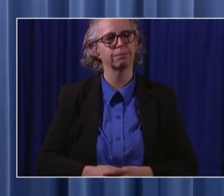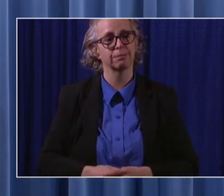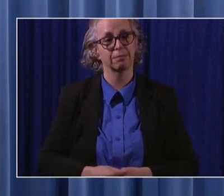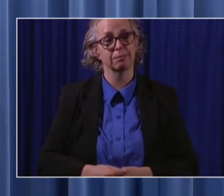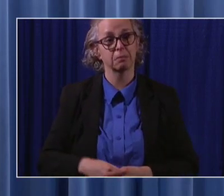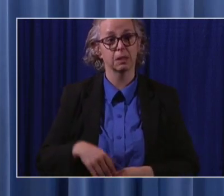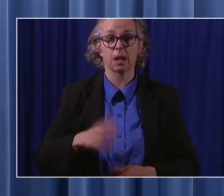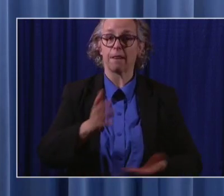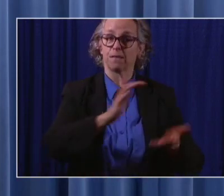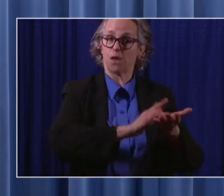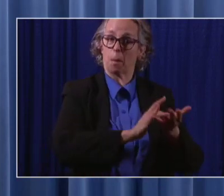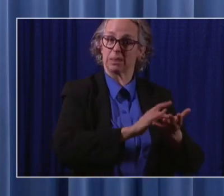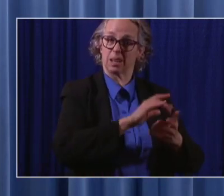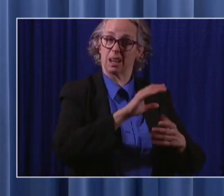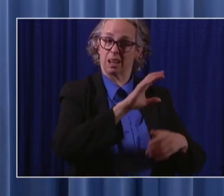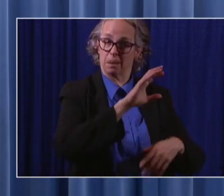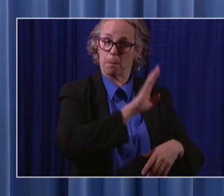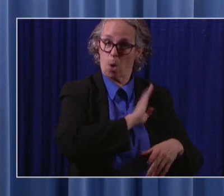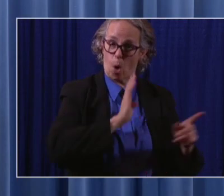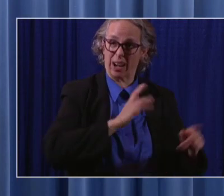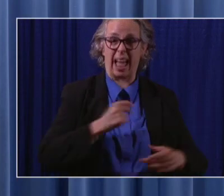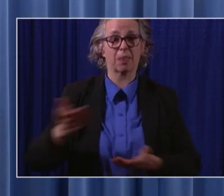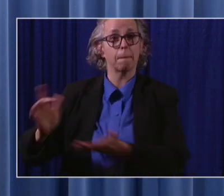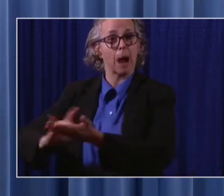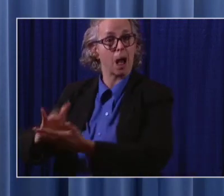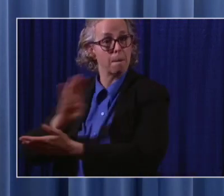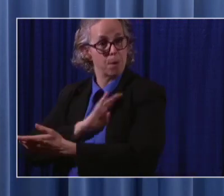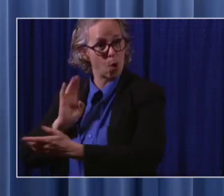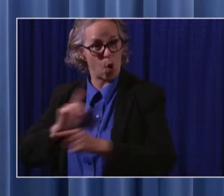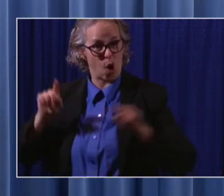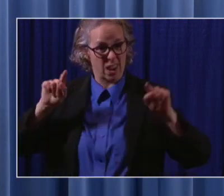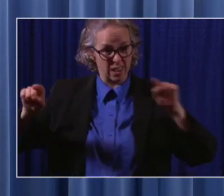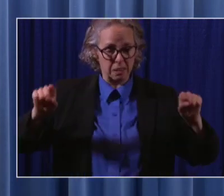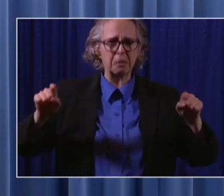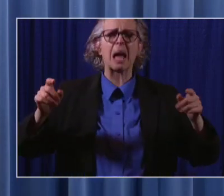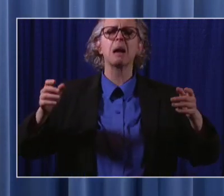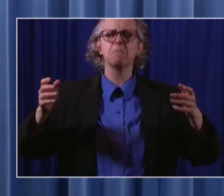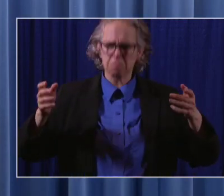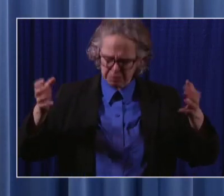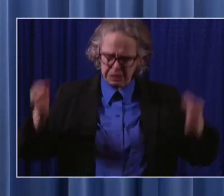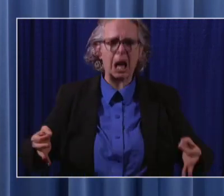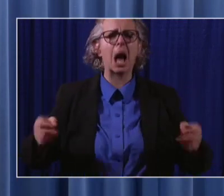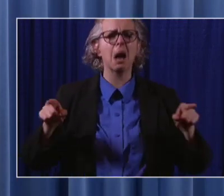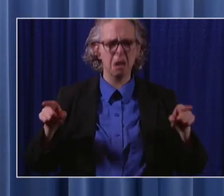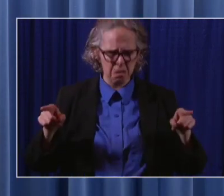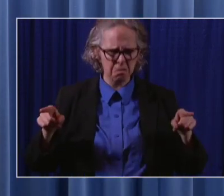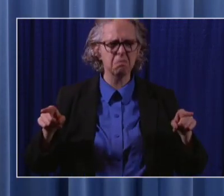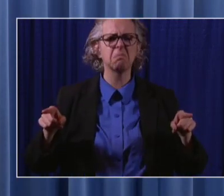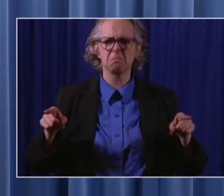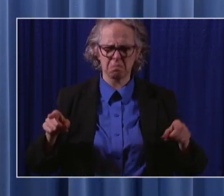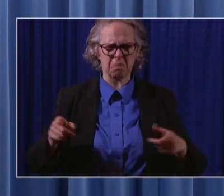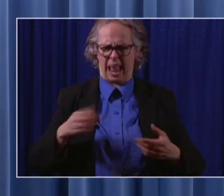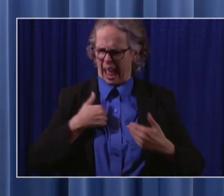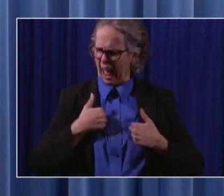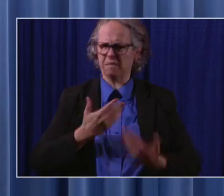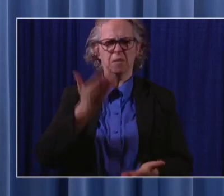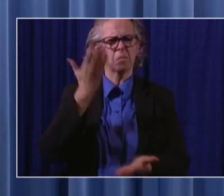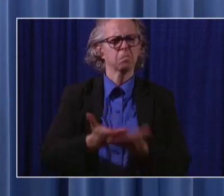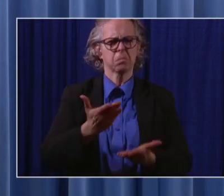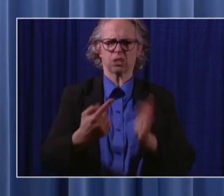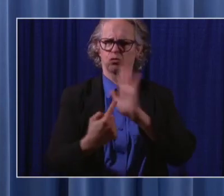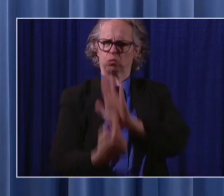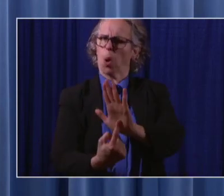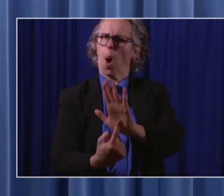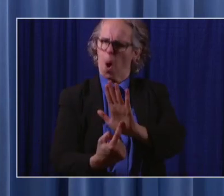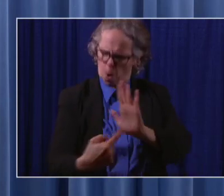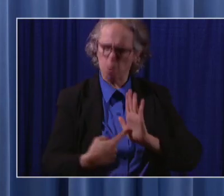determine the evidence is clear that a drug is harmful or that a drug just is not working. I